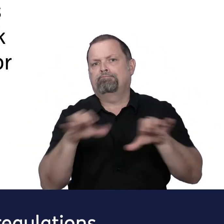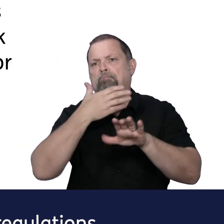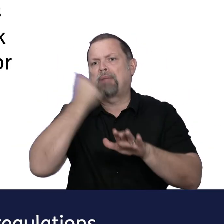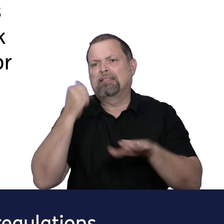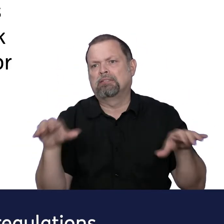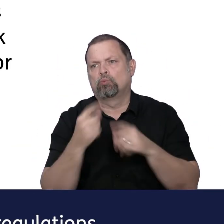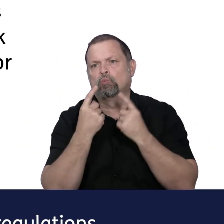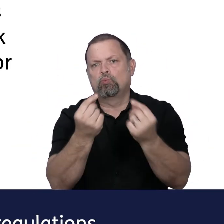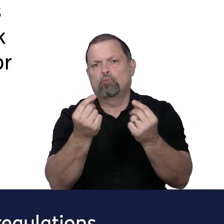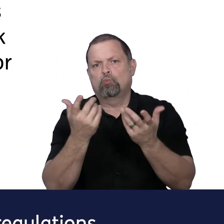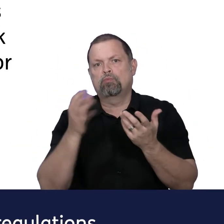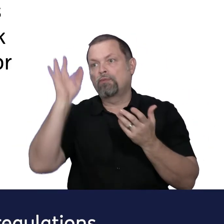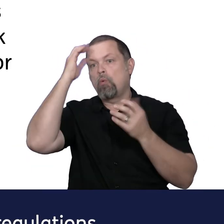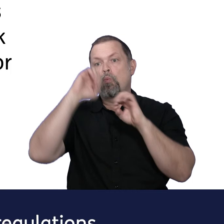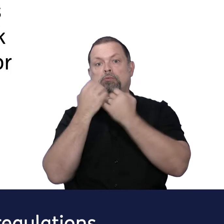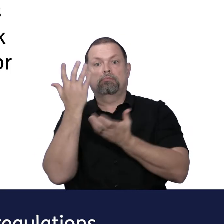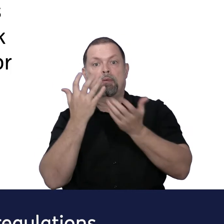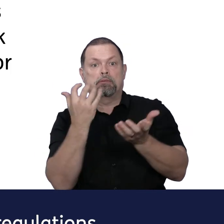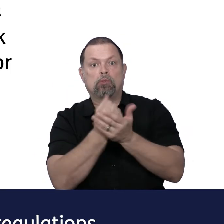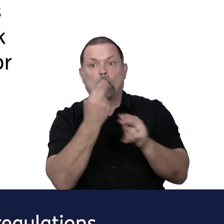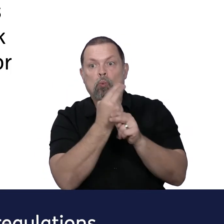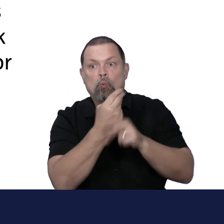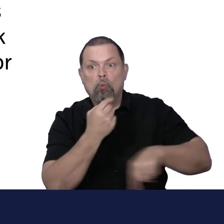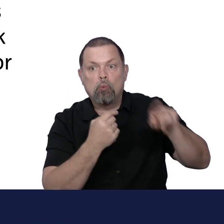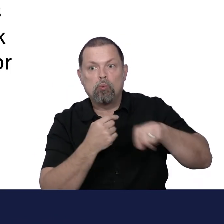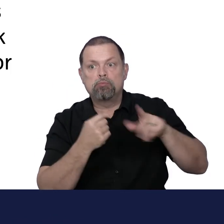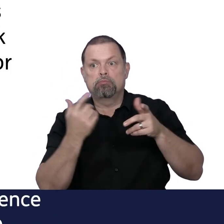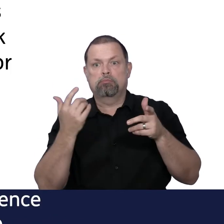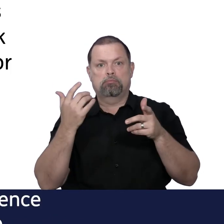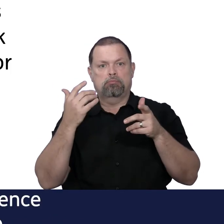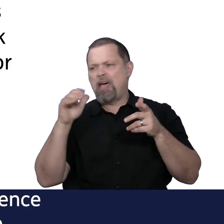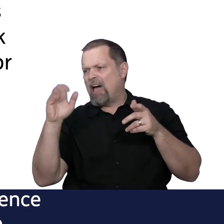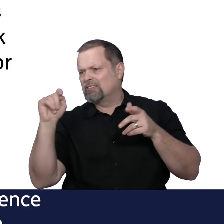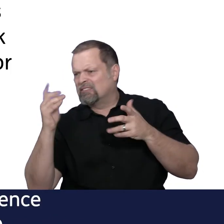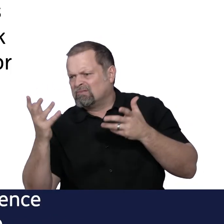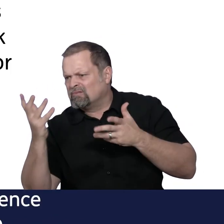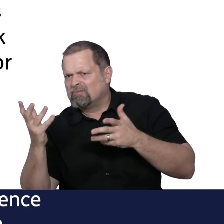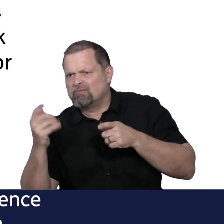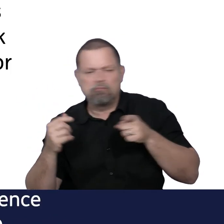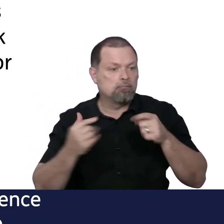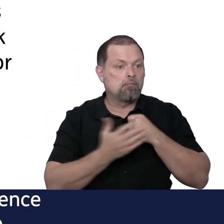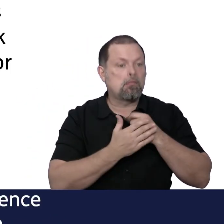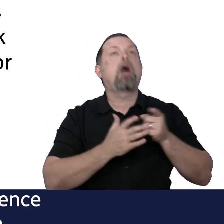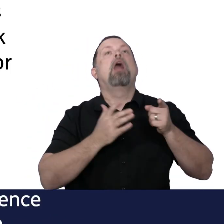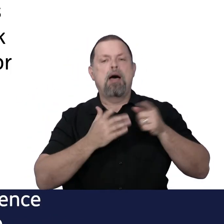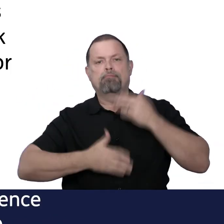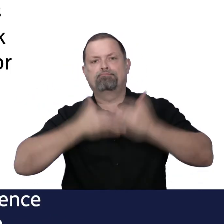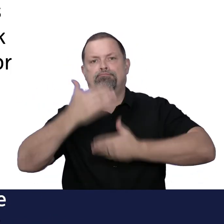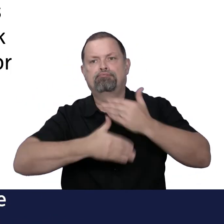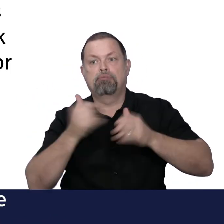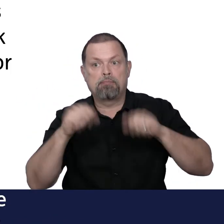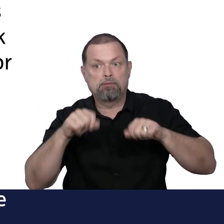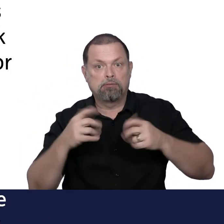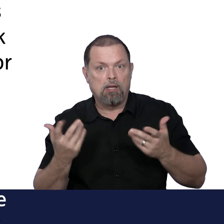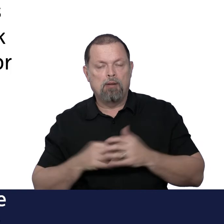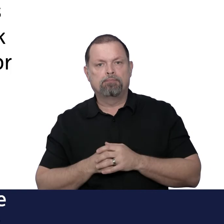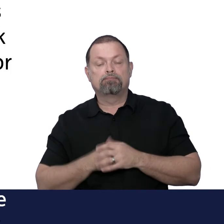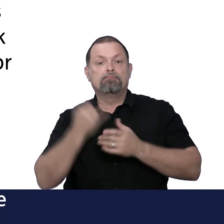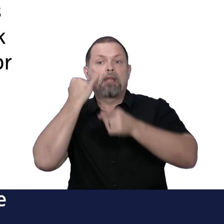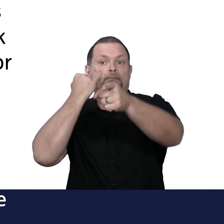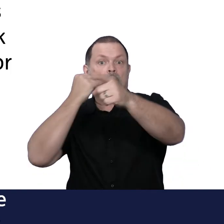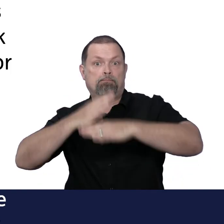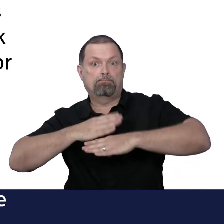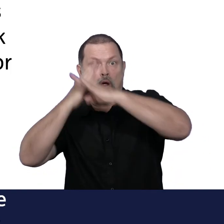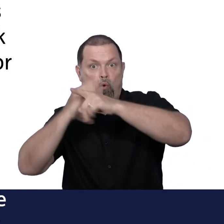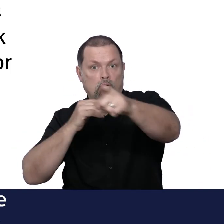they decide how to follow the Act and its regulations. If the barrier you experience has to do with radio, television,